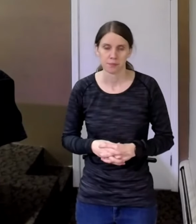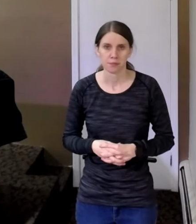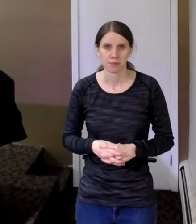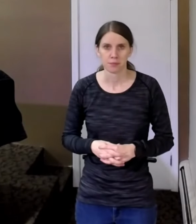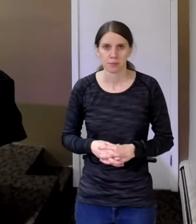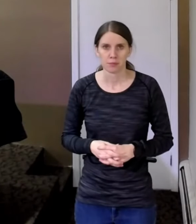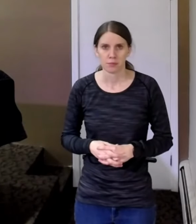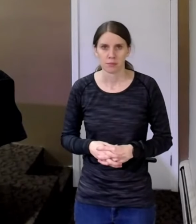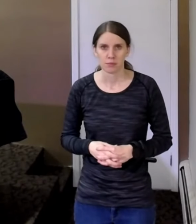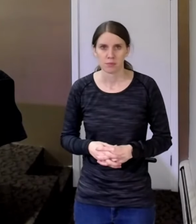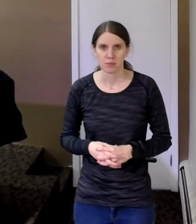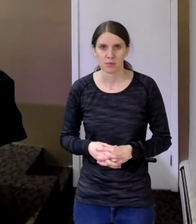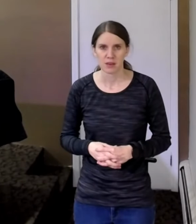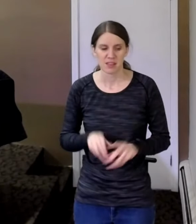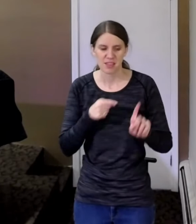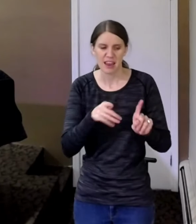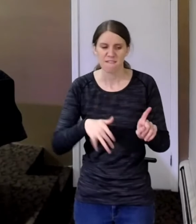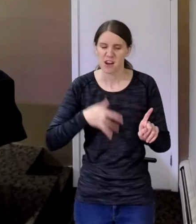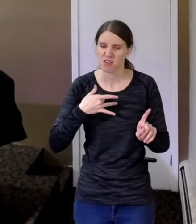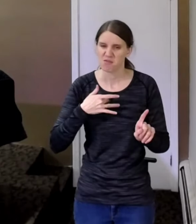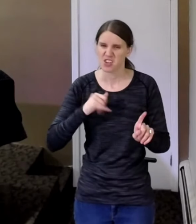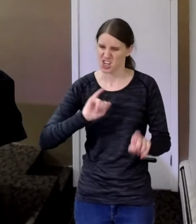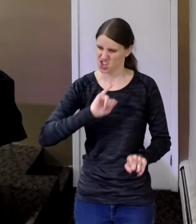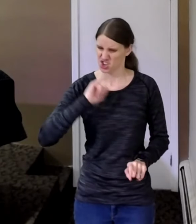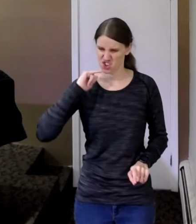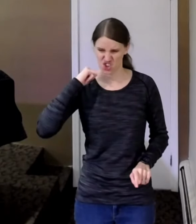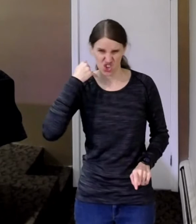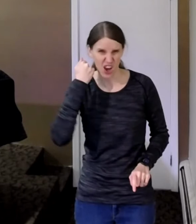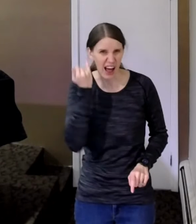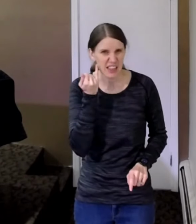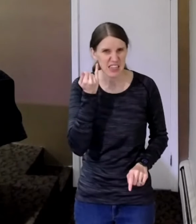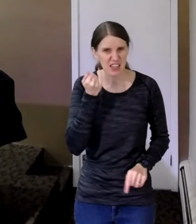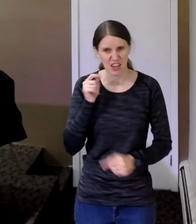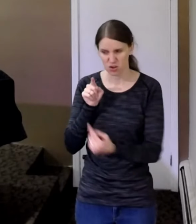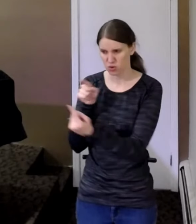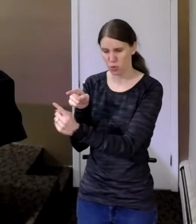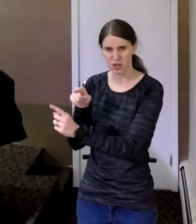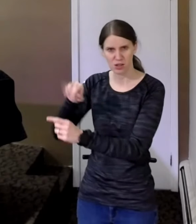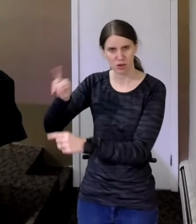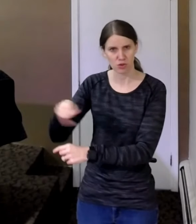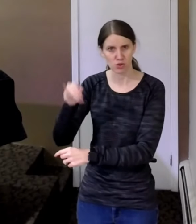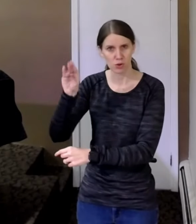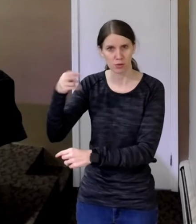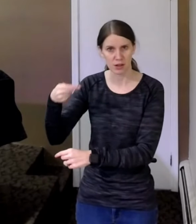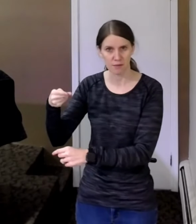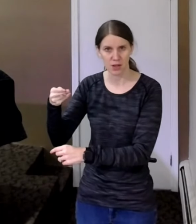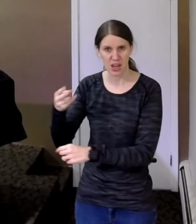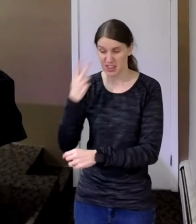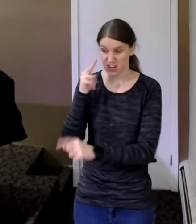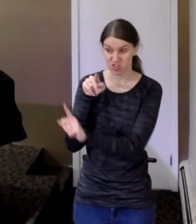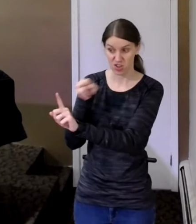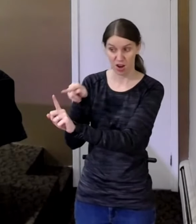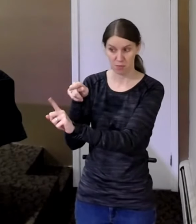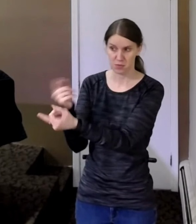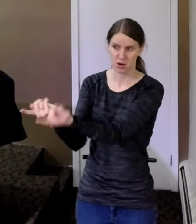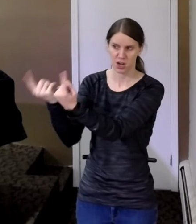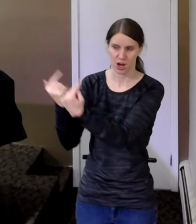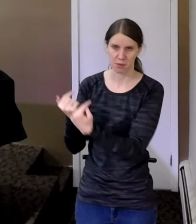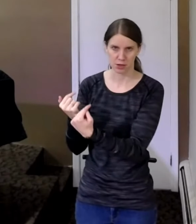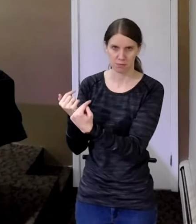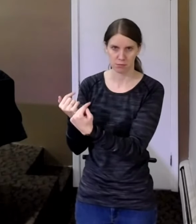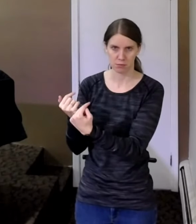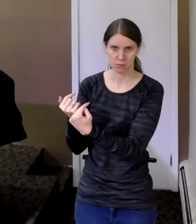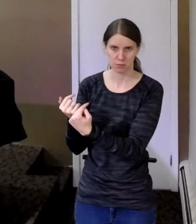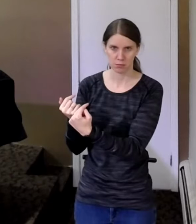They were moved with such jealousy in Genesis 37. It says, "And when they saw him," Joseph,